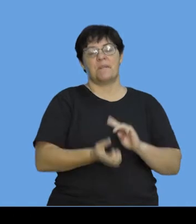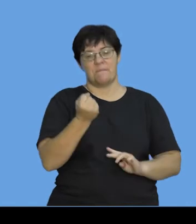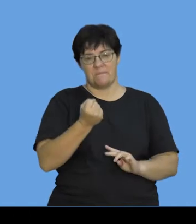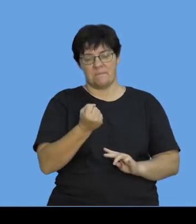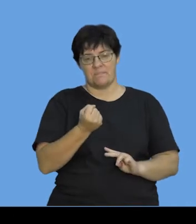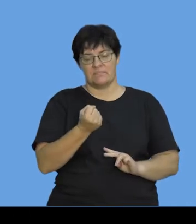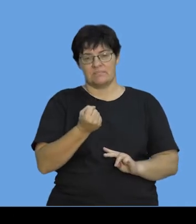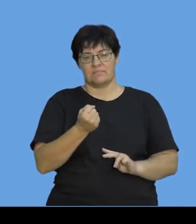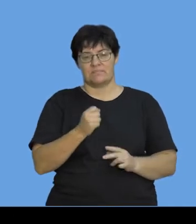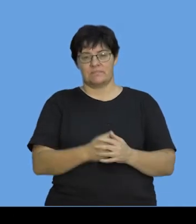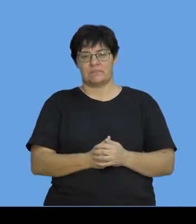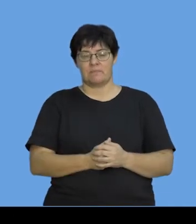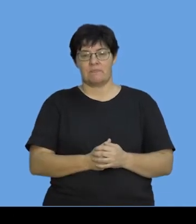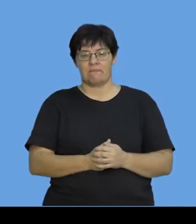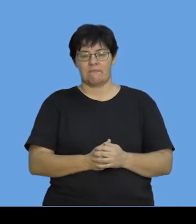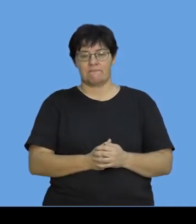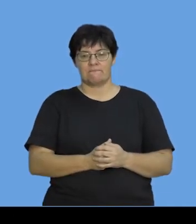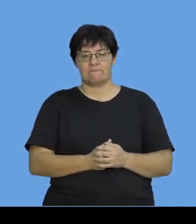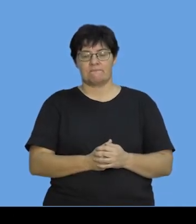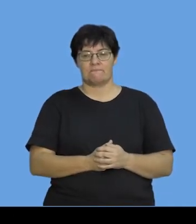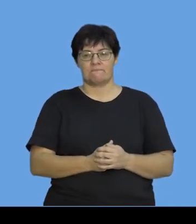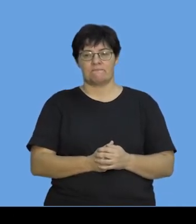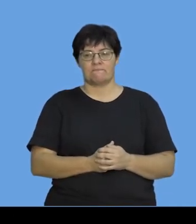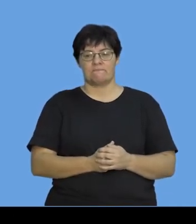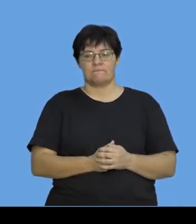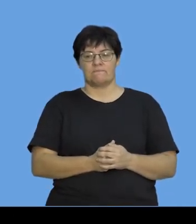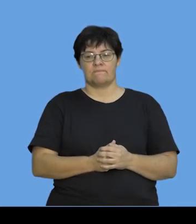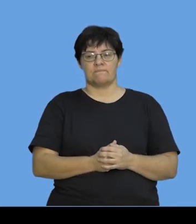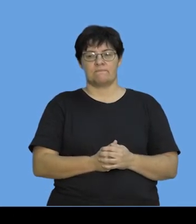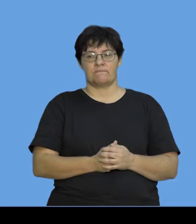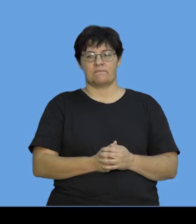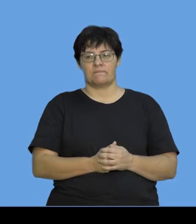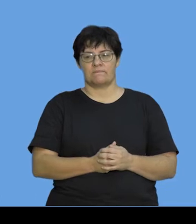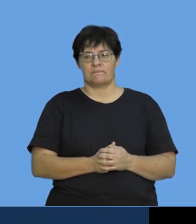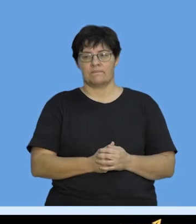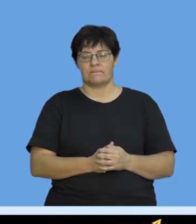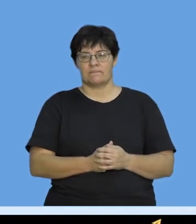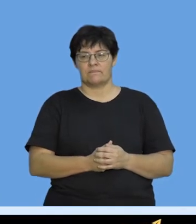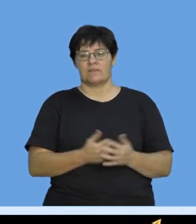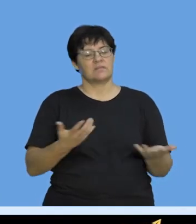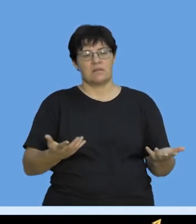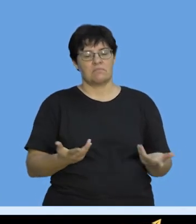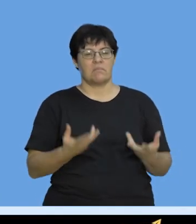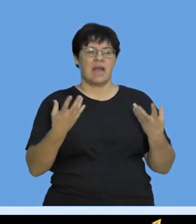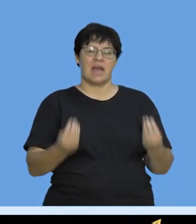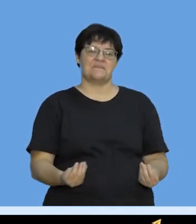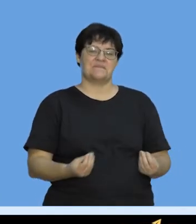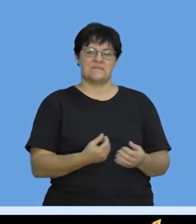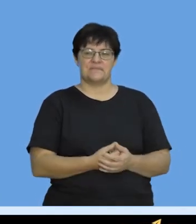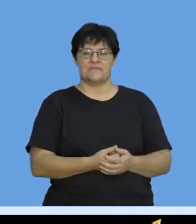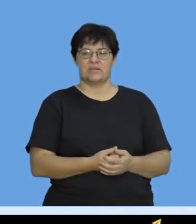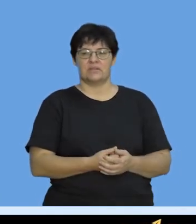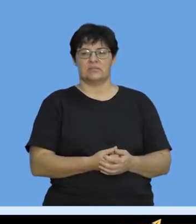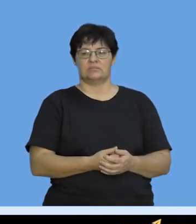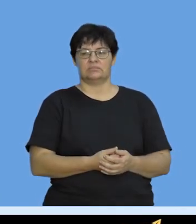chemical equations, right? Okay, so if for argument's sake, we have a scenario whereby we